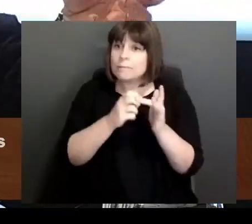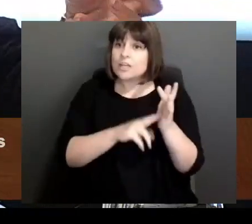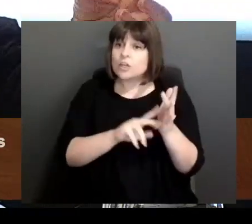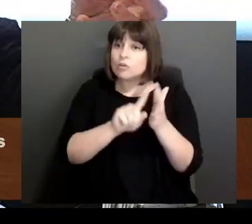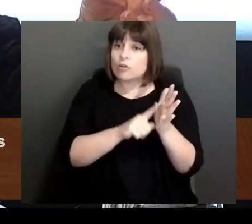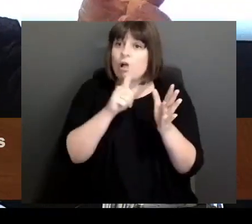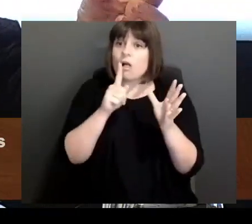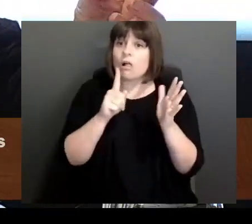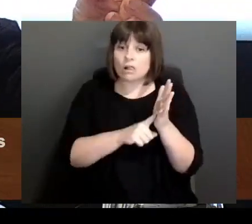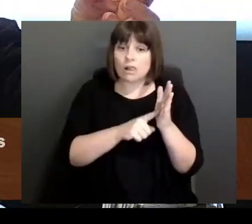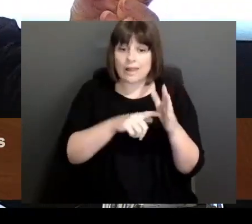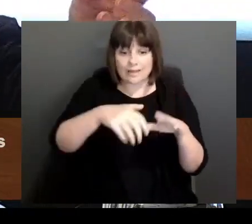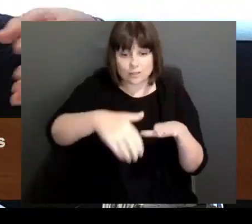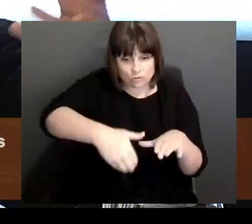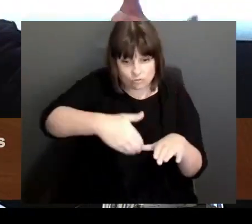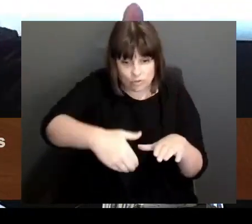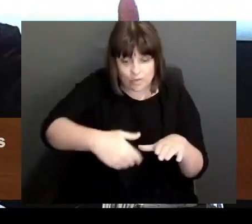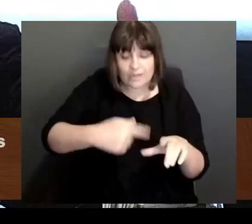we need to